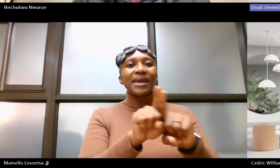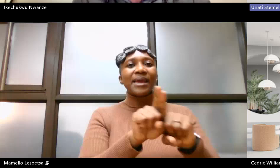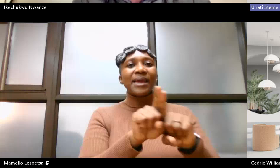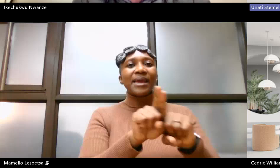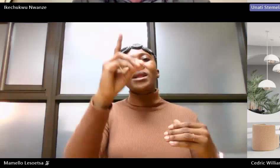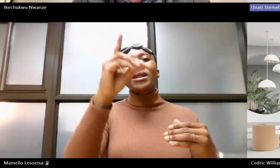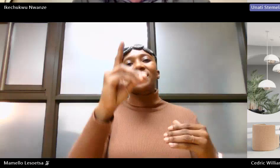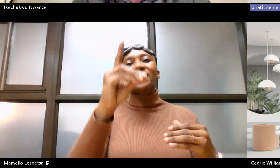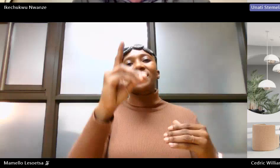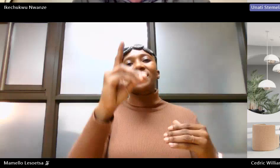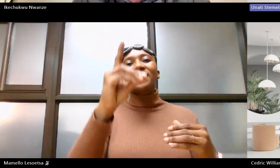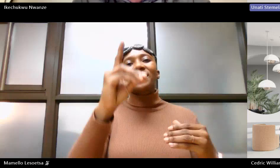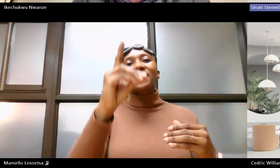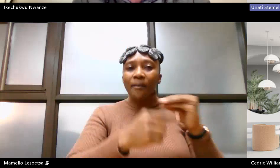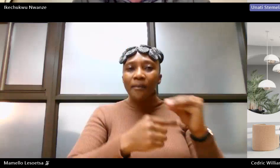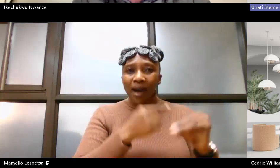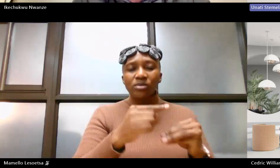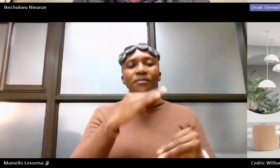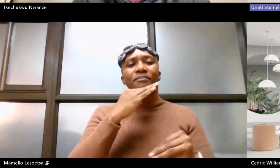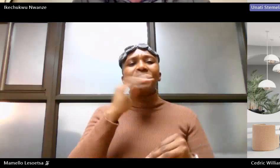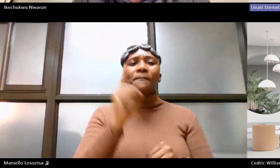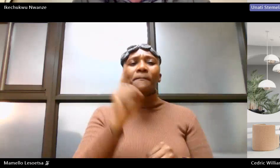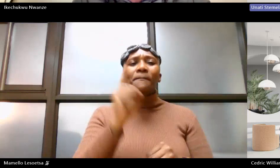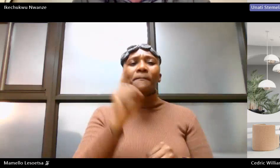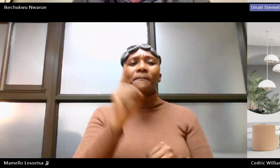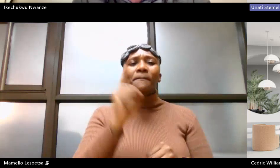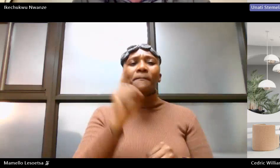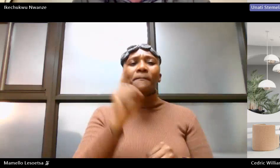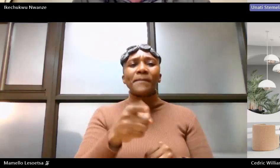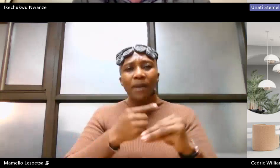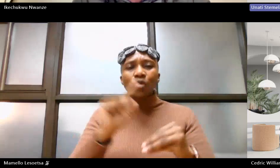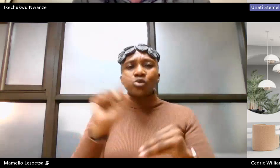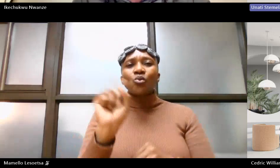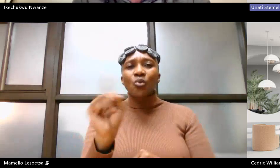about, maybe we should think about